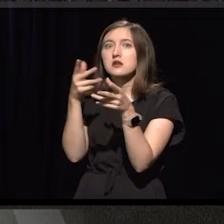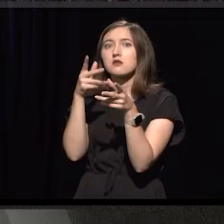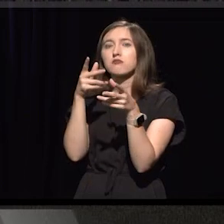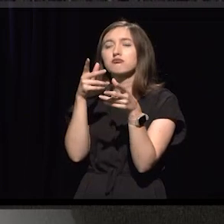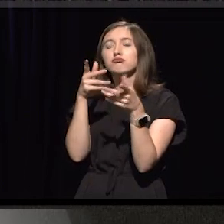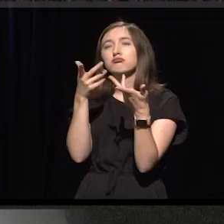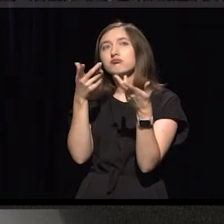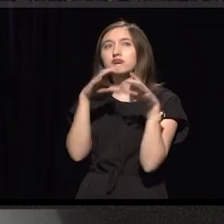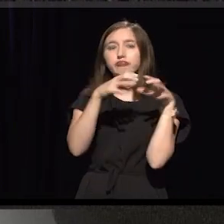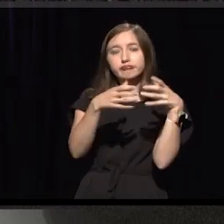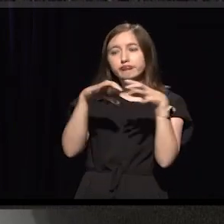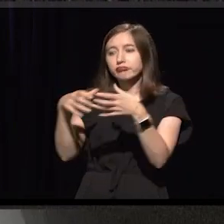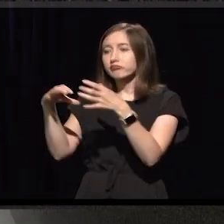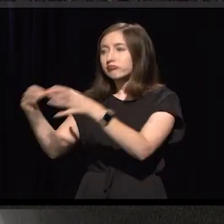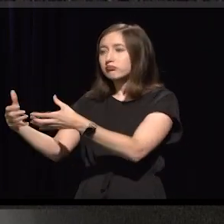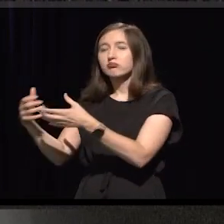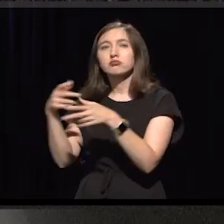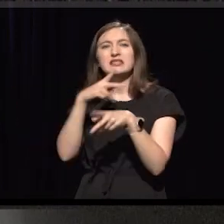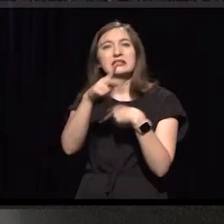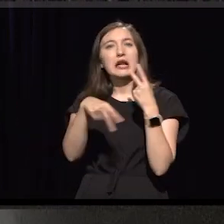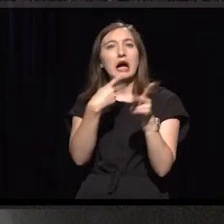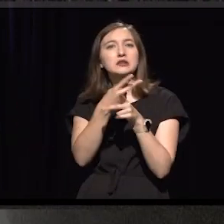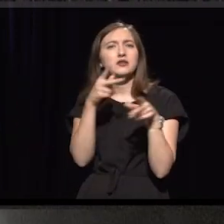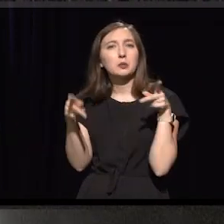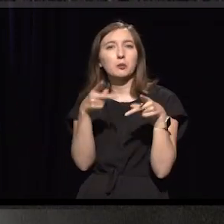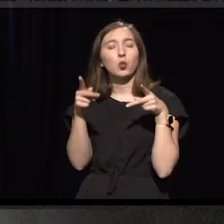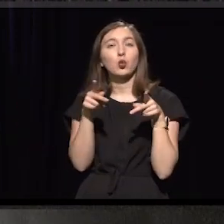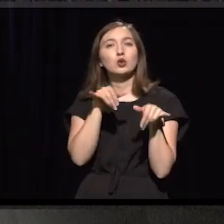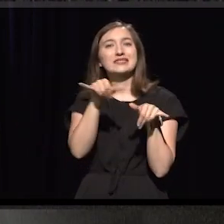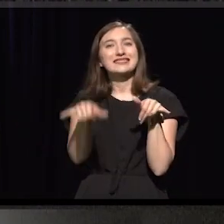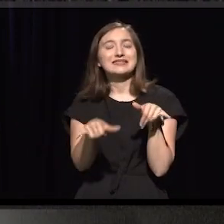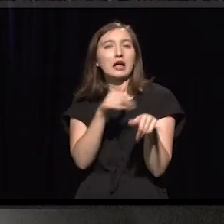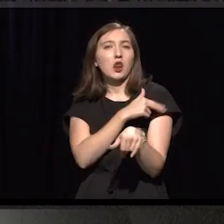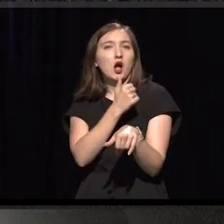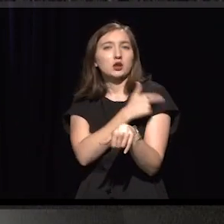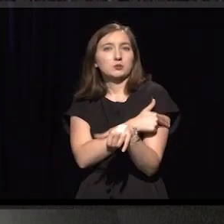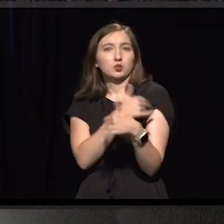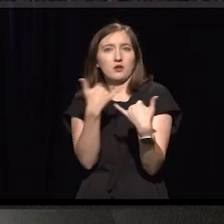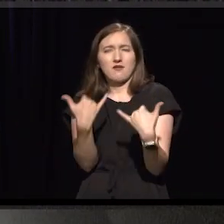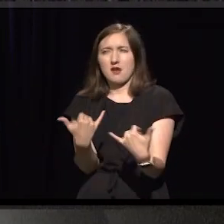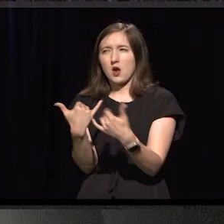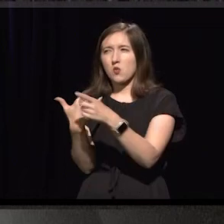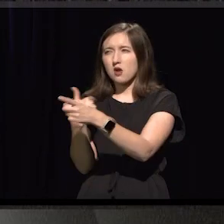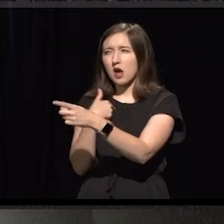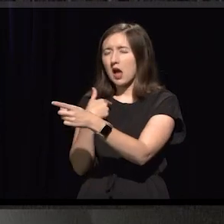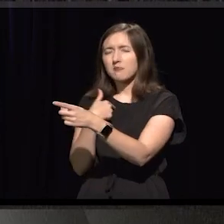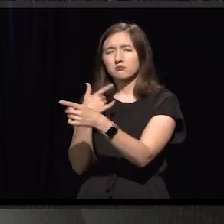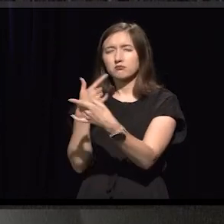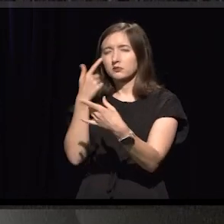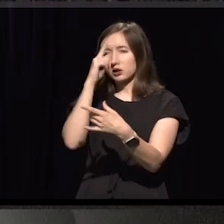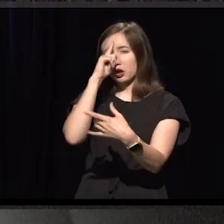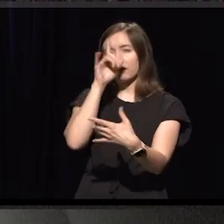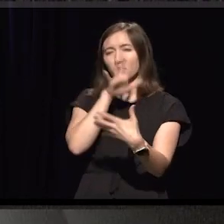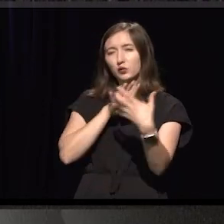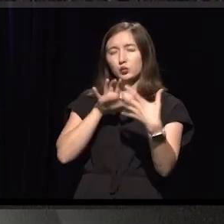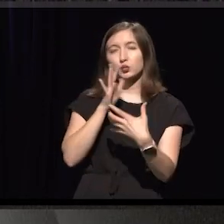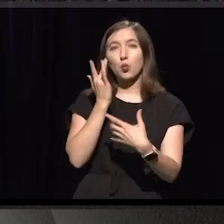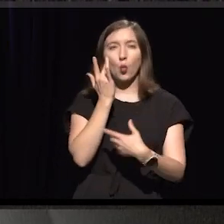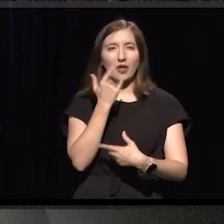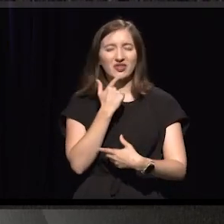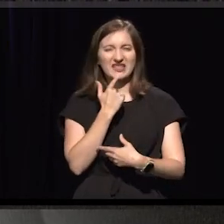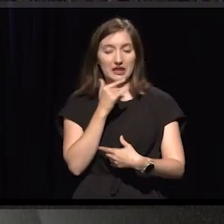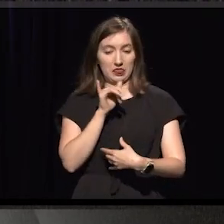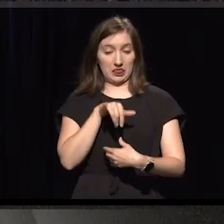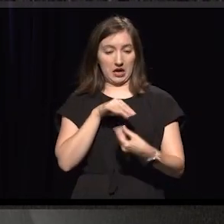In terms of the pediatric cases, because Yeah. but now I'm confused because last night Mario had mentioned that that within this number